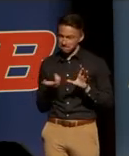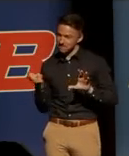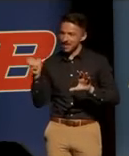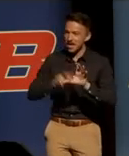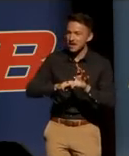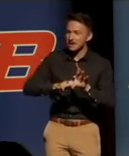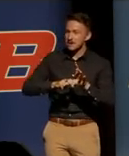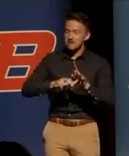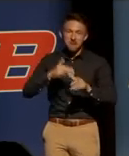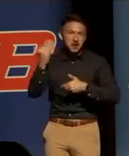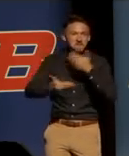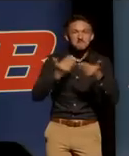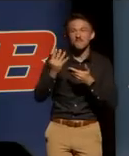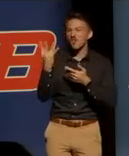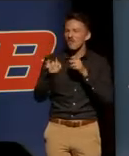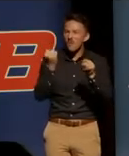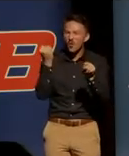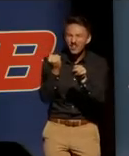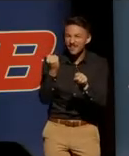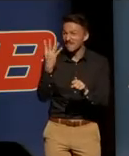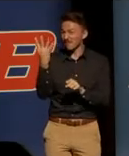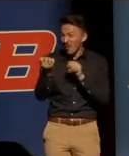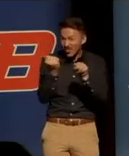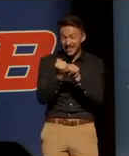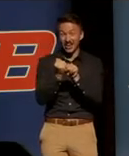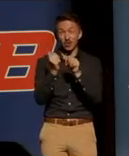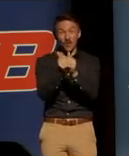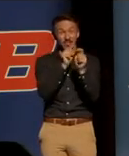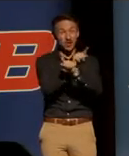you. Go Broncos!